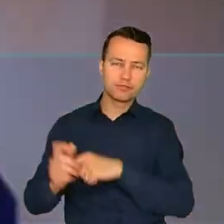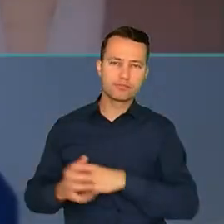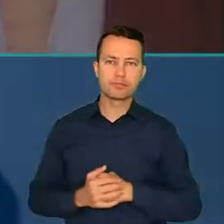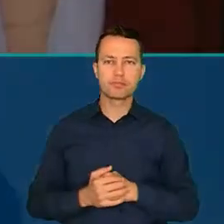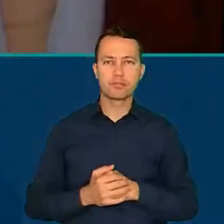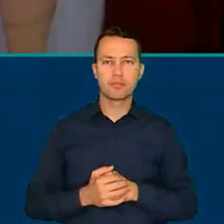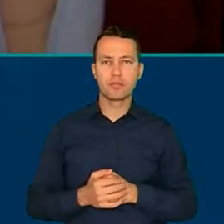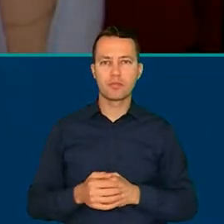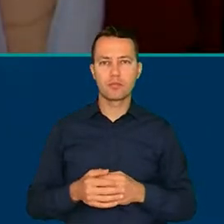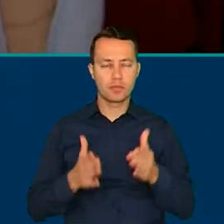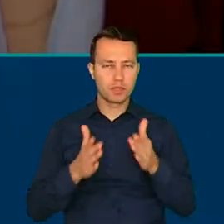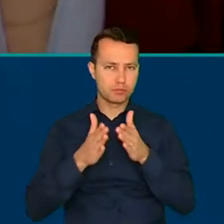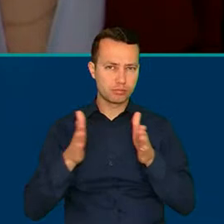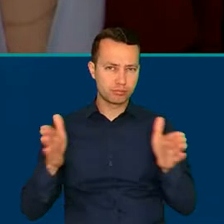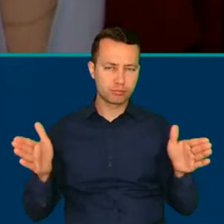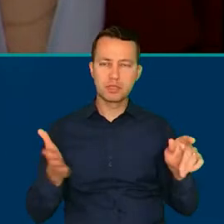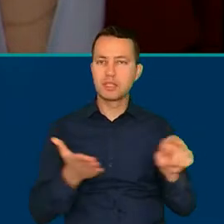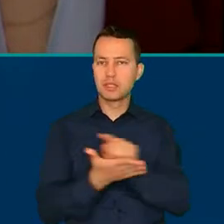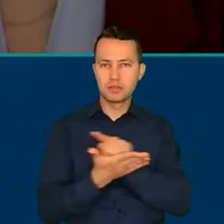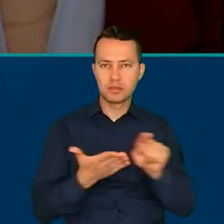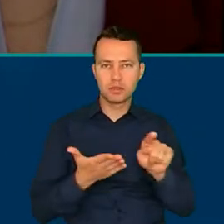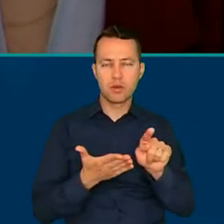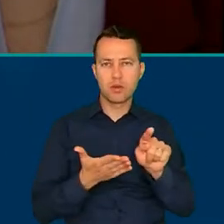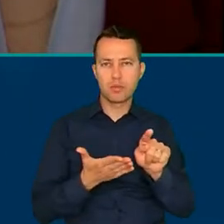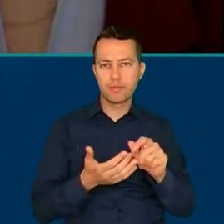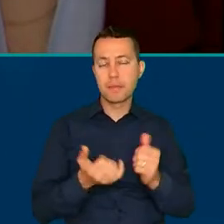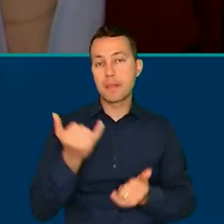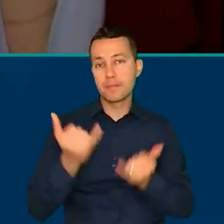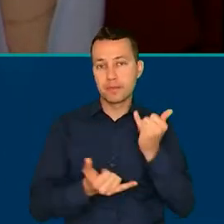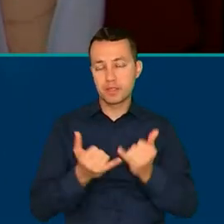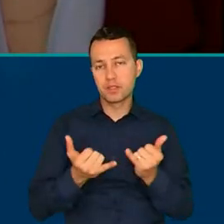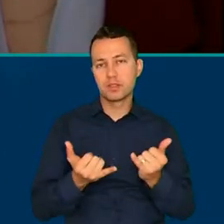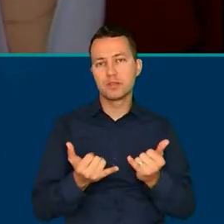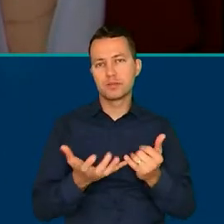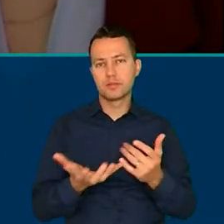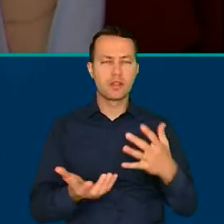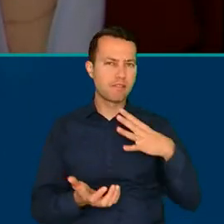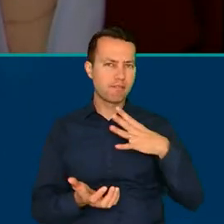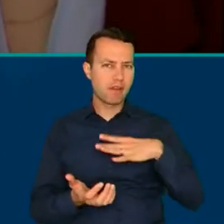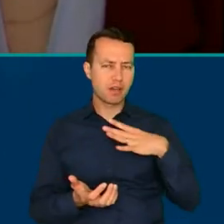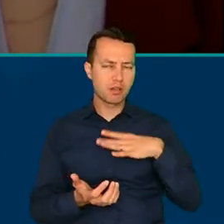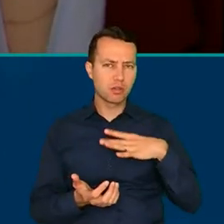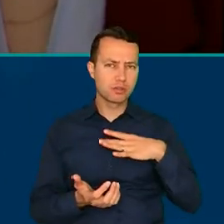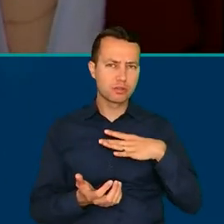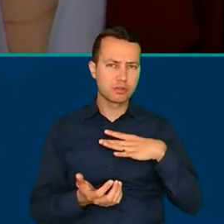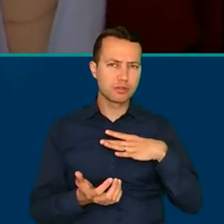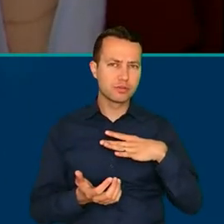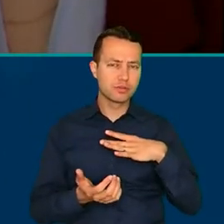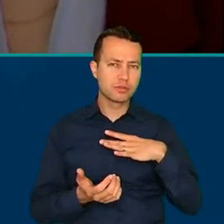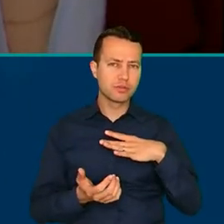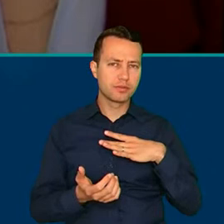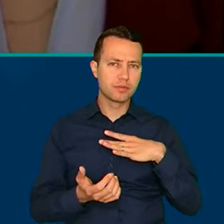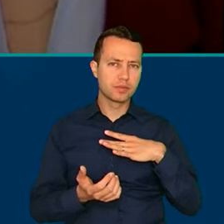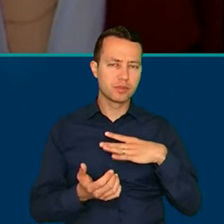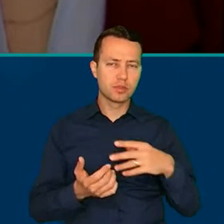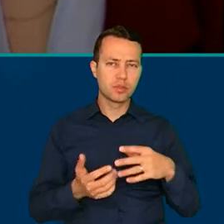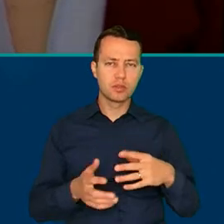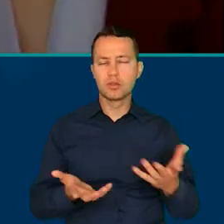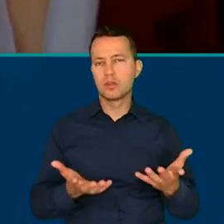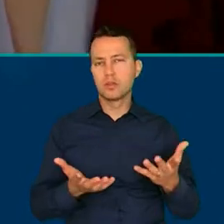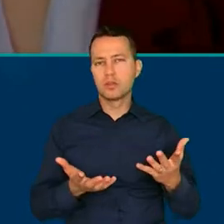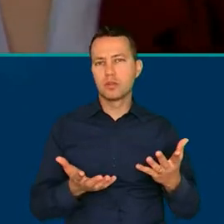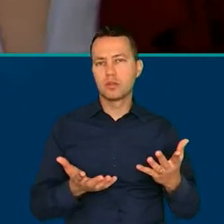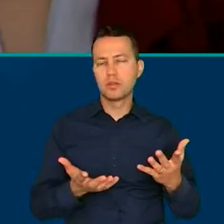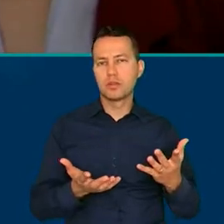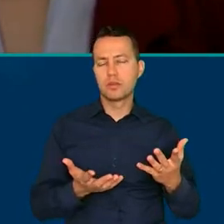very broad risk here. I believe that a big value of due diligence, of the process of diligence,